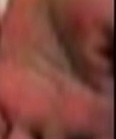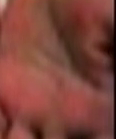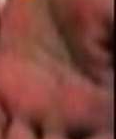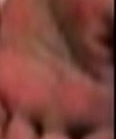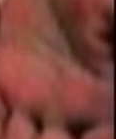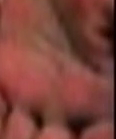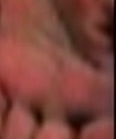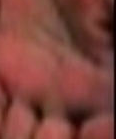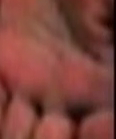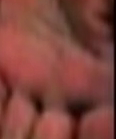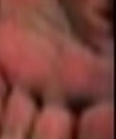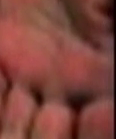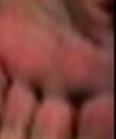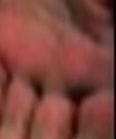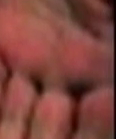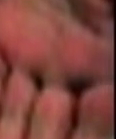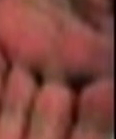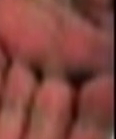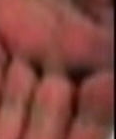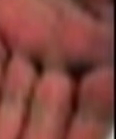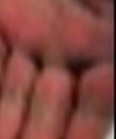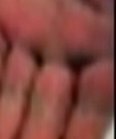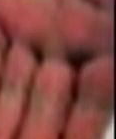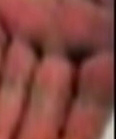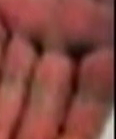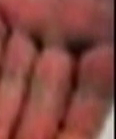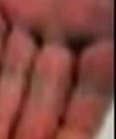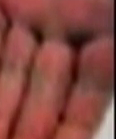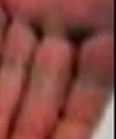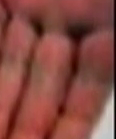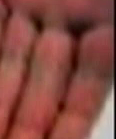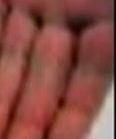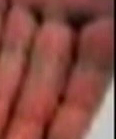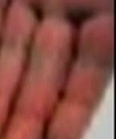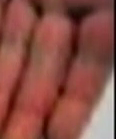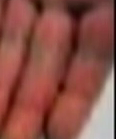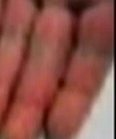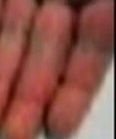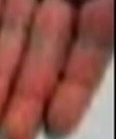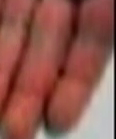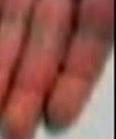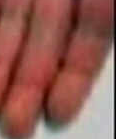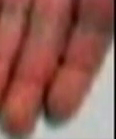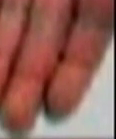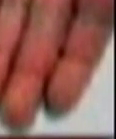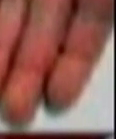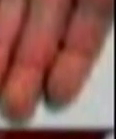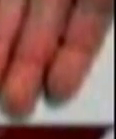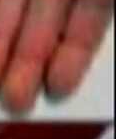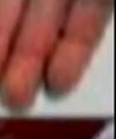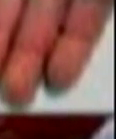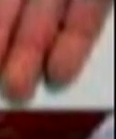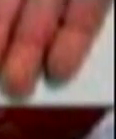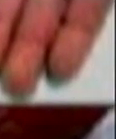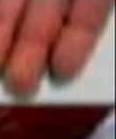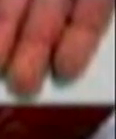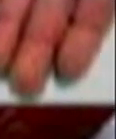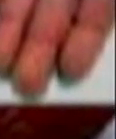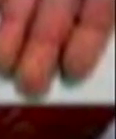may develop MIS-C as a result of COVID-19, some may not be positive for the virus, but can still develop the